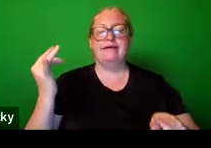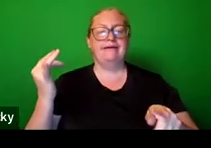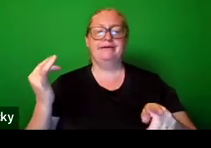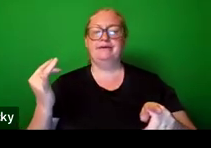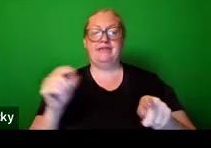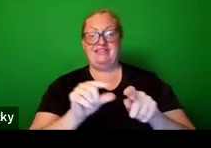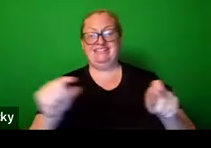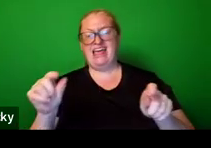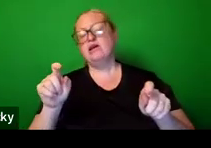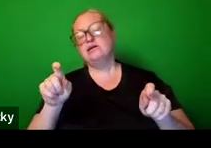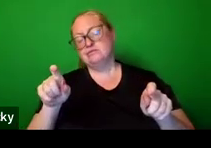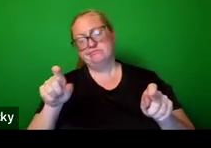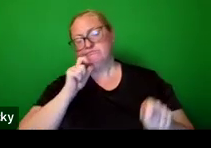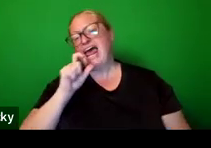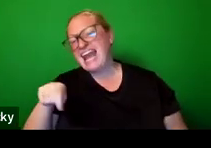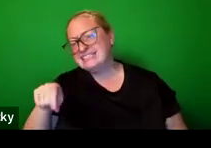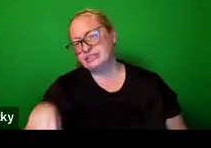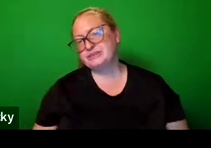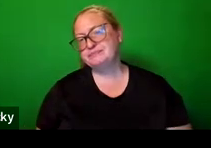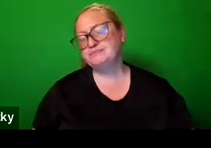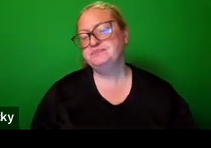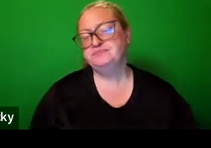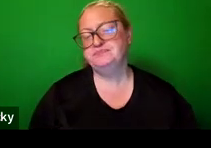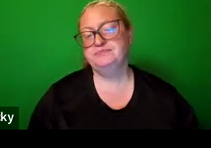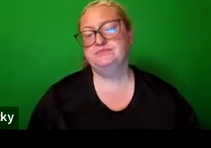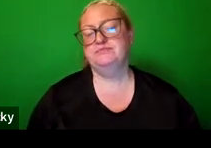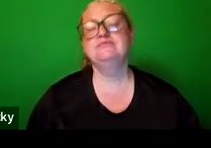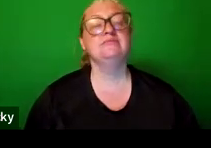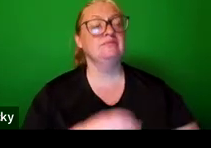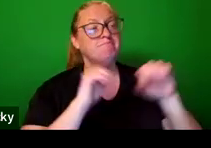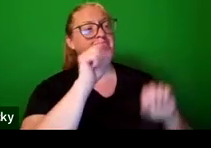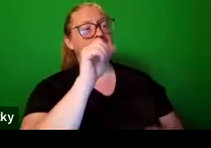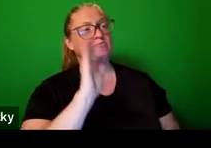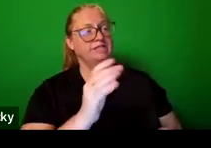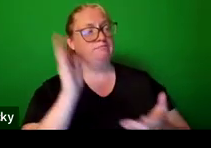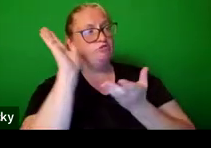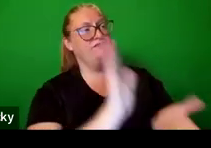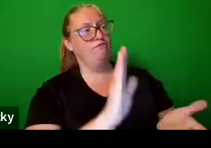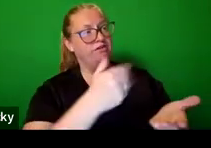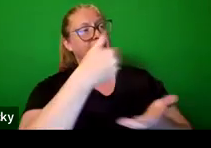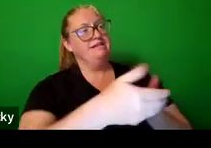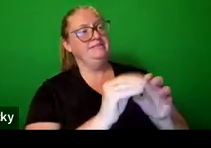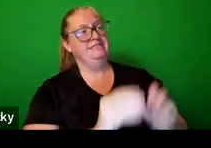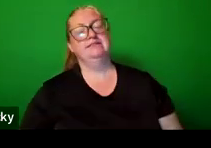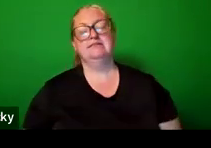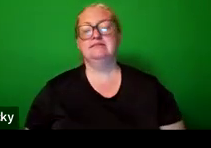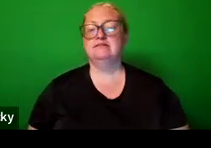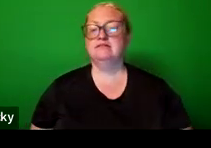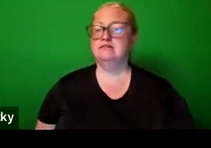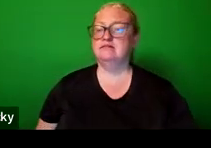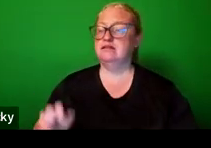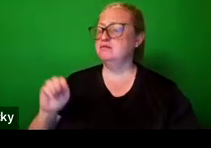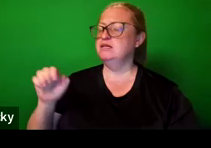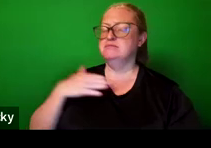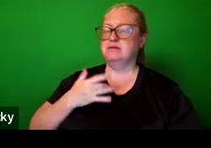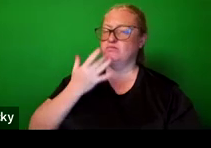not necessary. Yeah, we'll bring that forward. for our next meeting. Yeah, my preference is not to